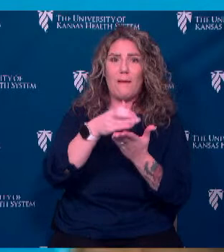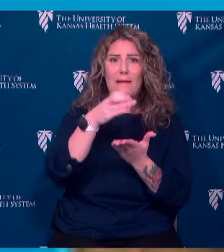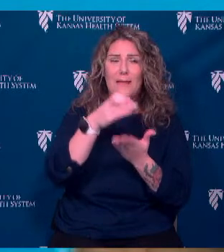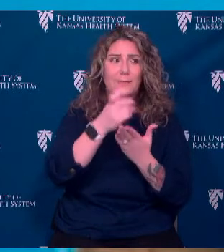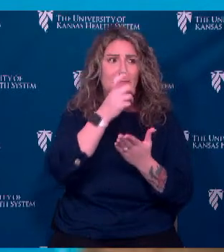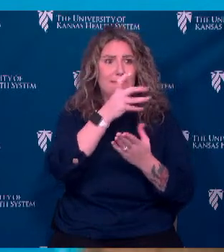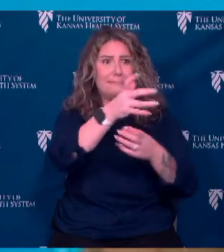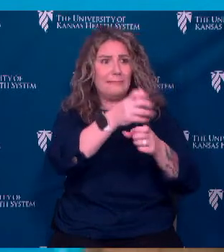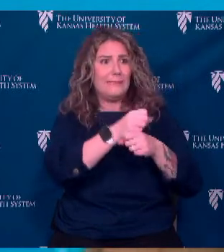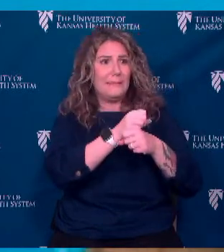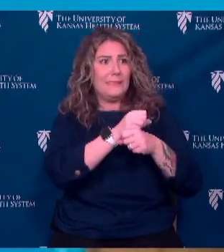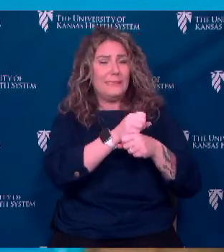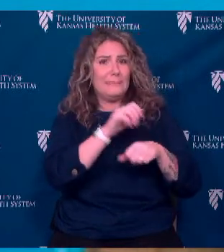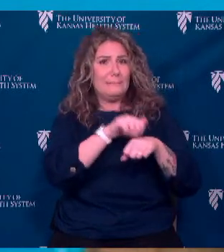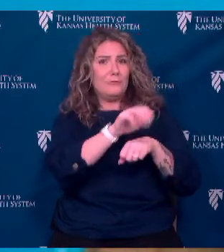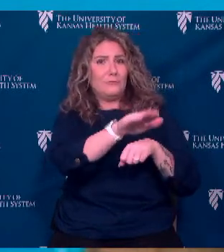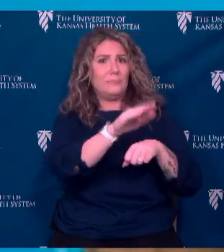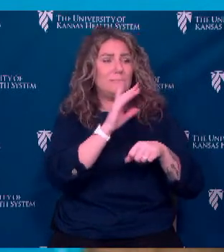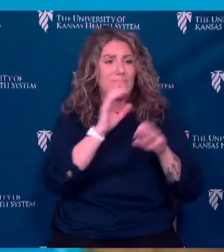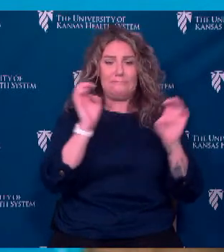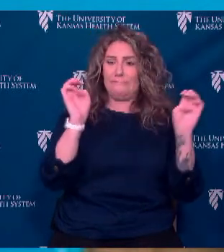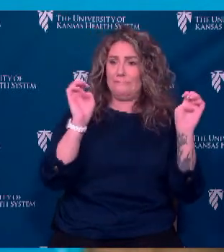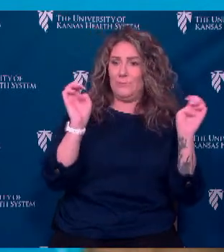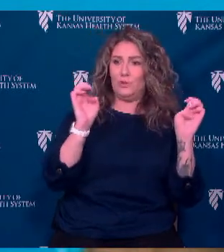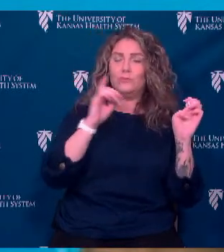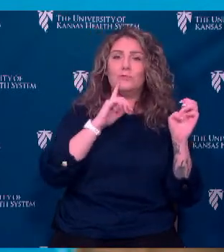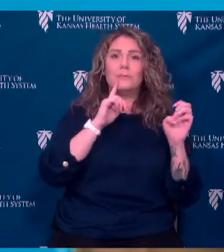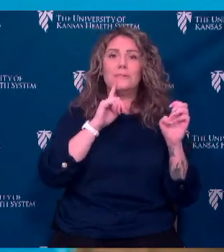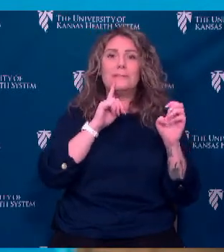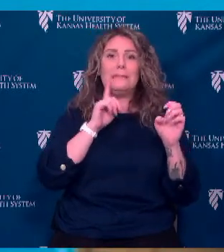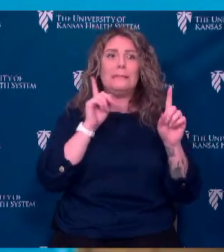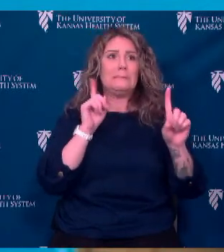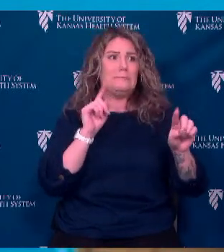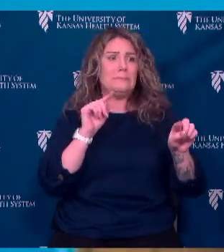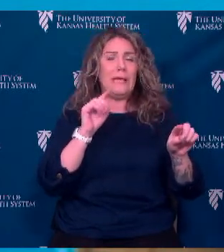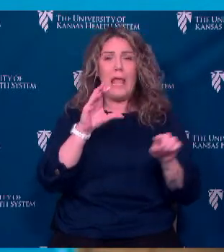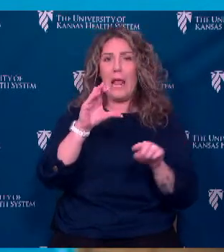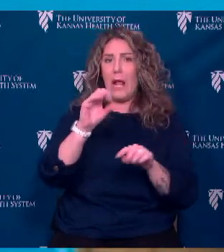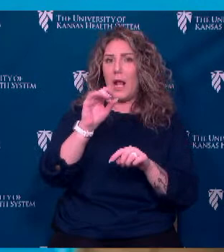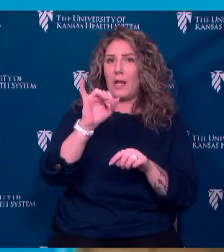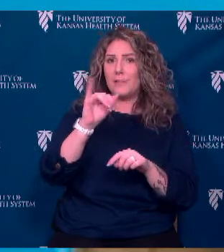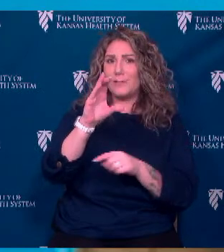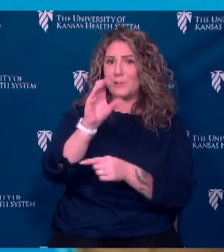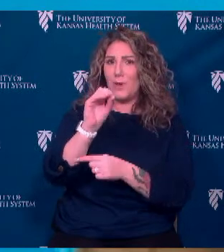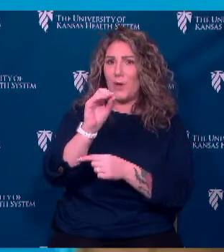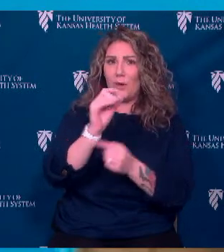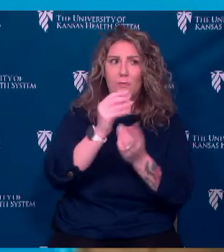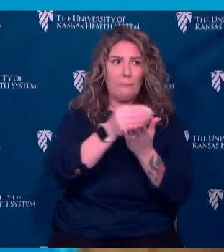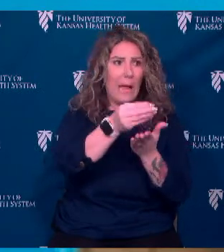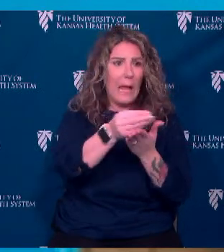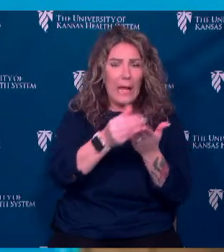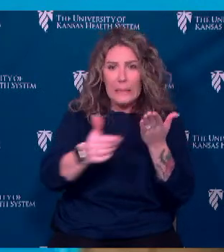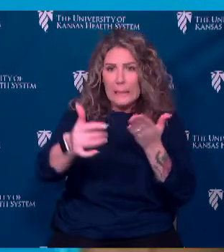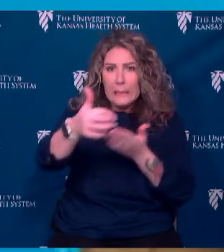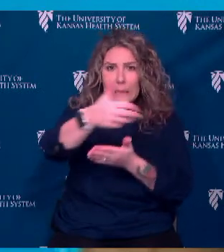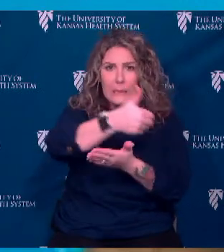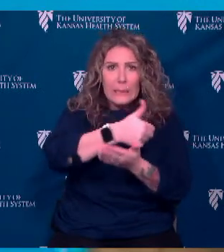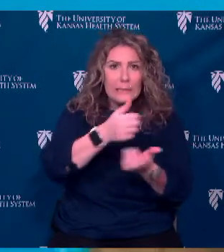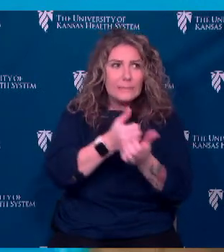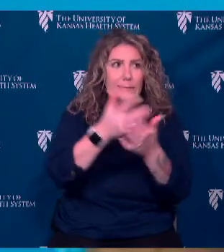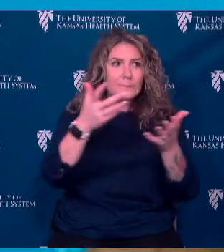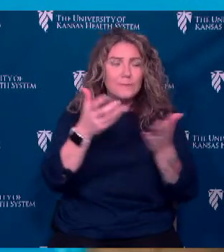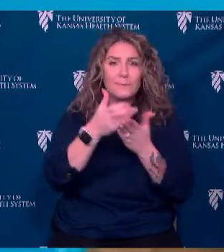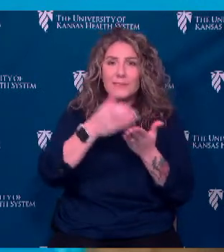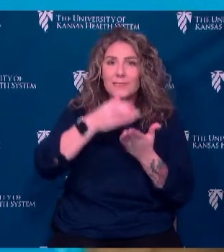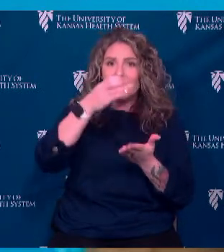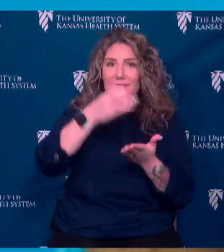And so our emergency management manager had to do a Costco run and buy up as many styrofoam cups as he could.